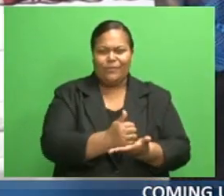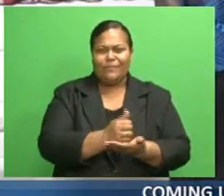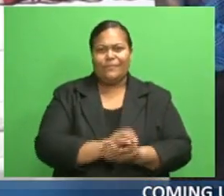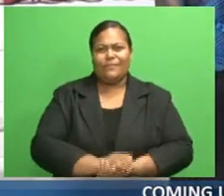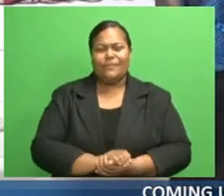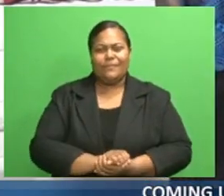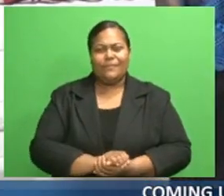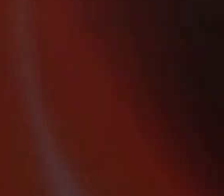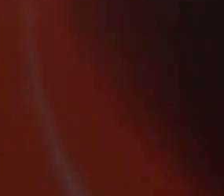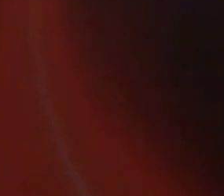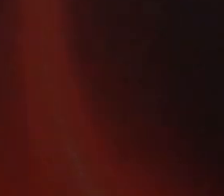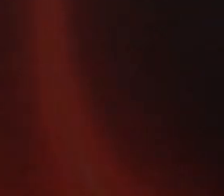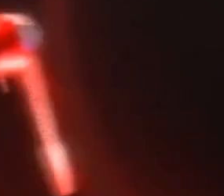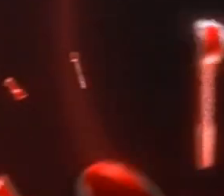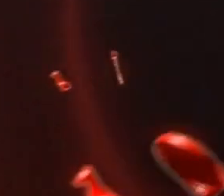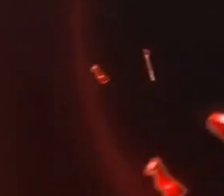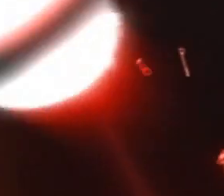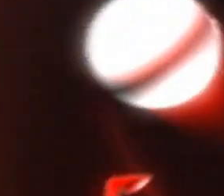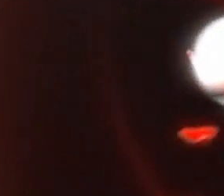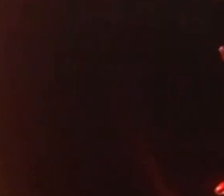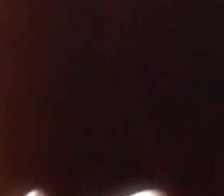break.